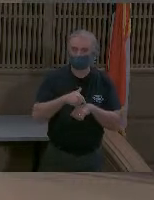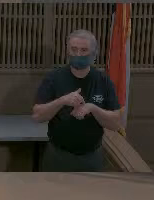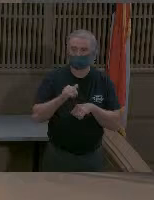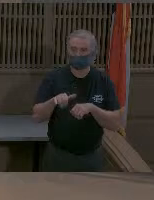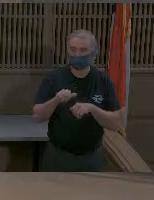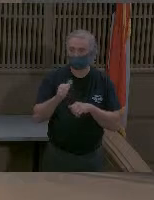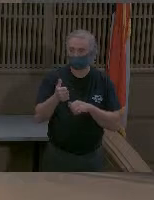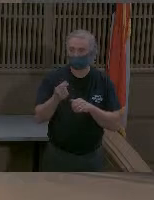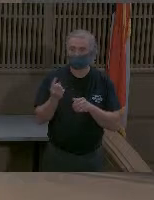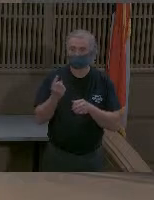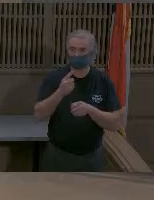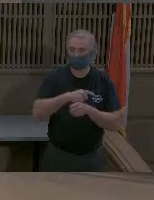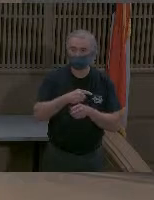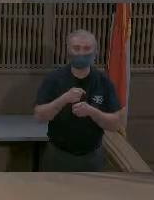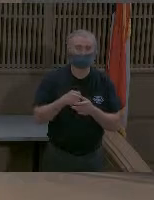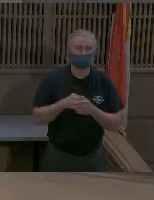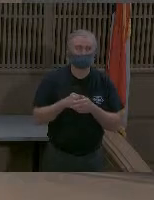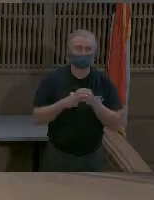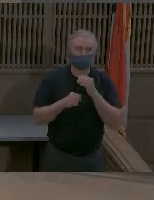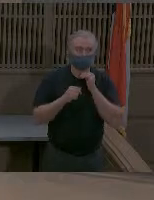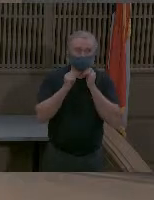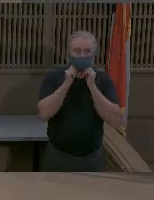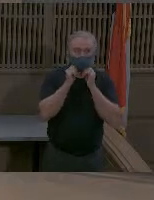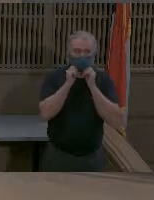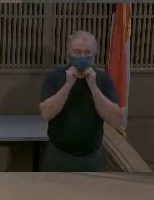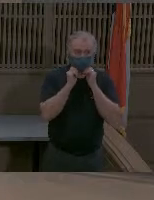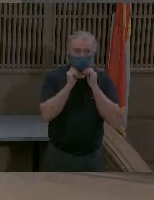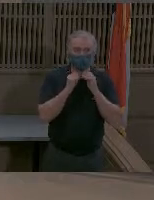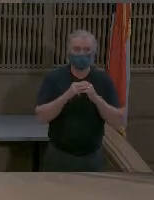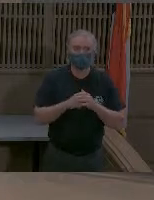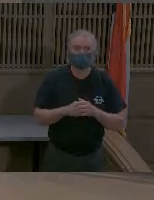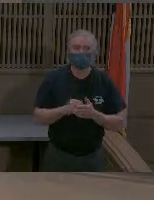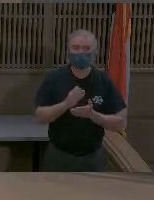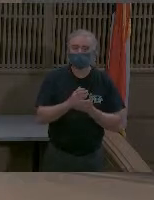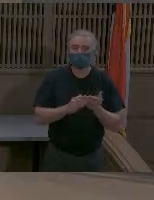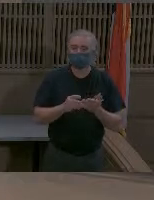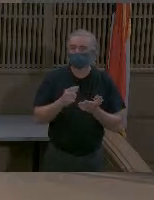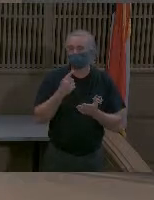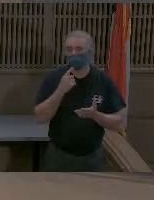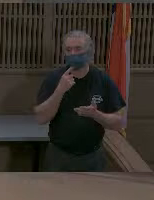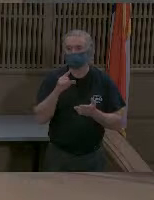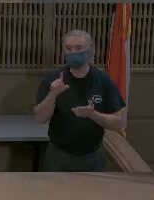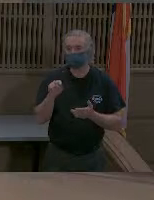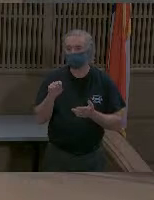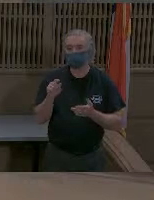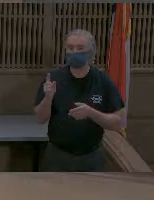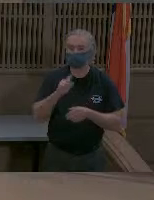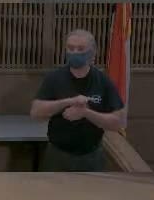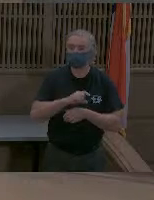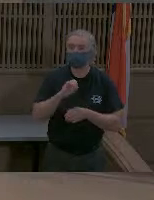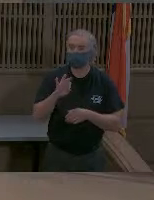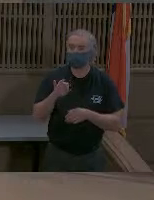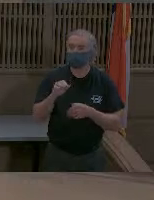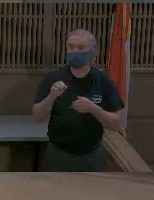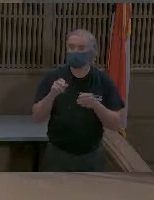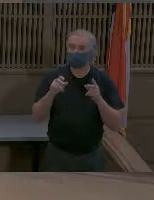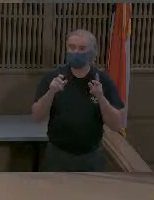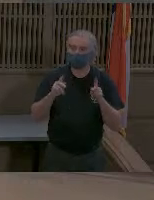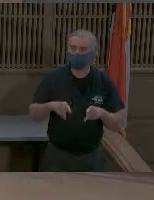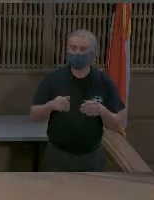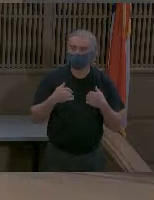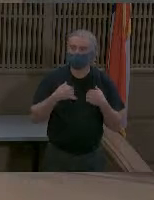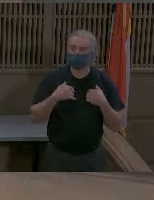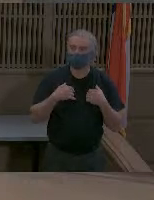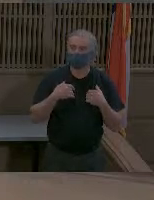some circumstances where the isolation period extends 20 days if someone has a very severe case